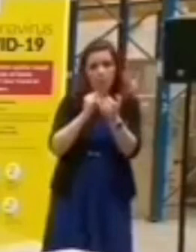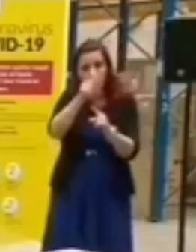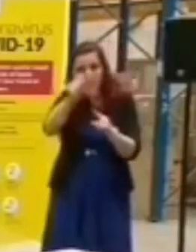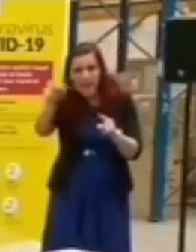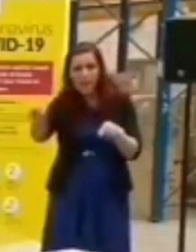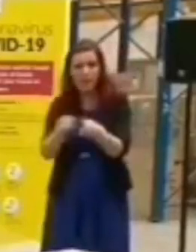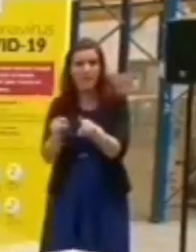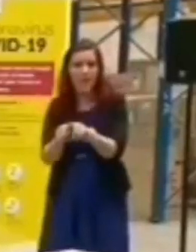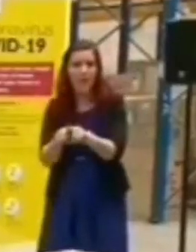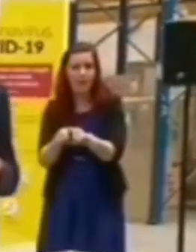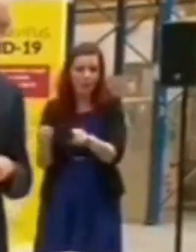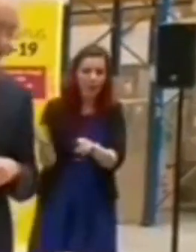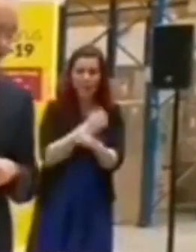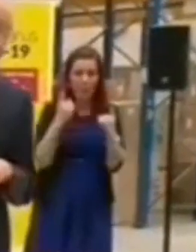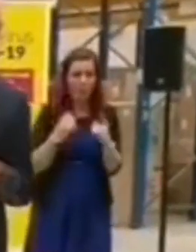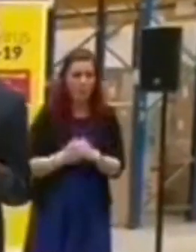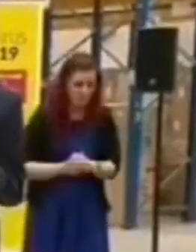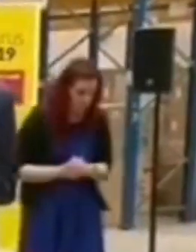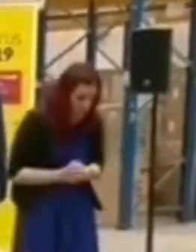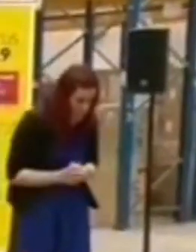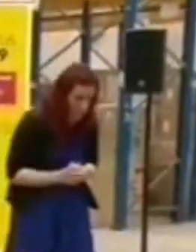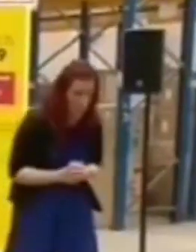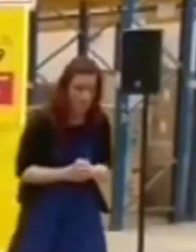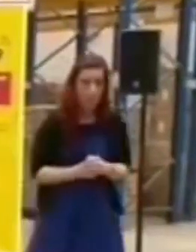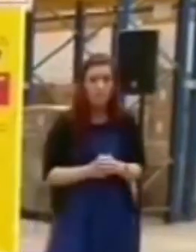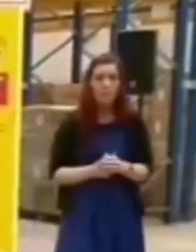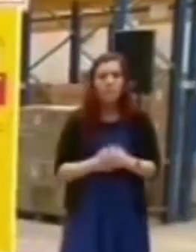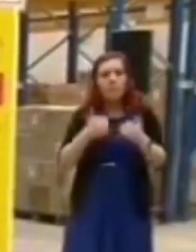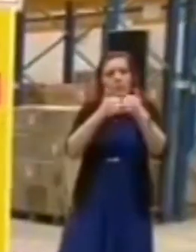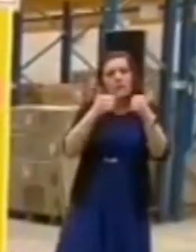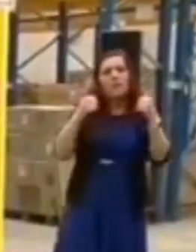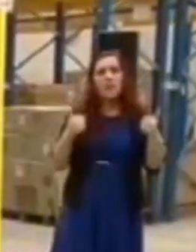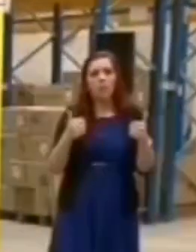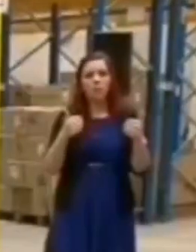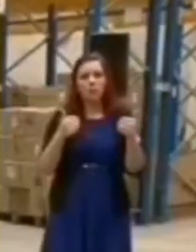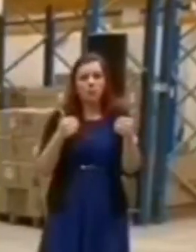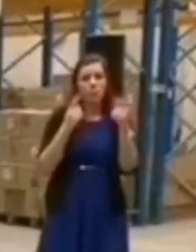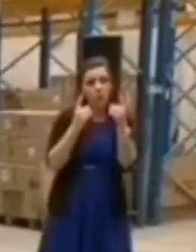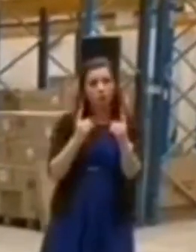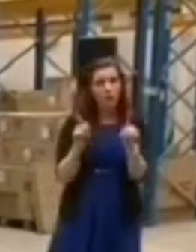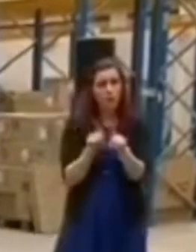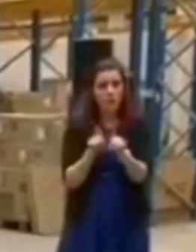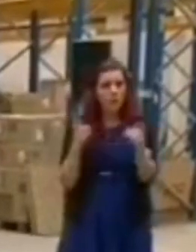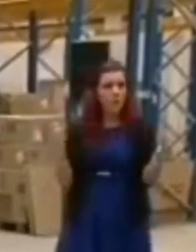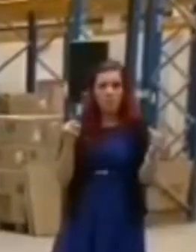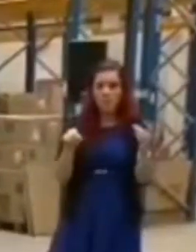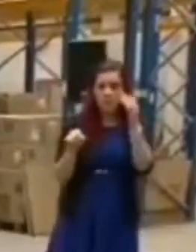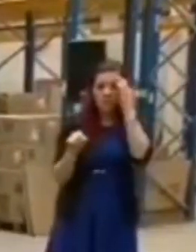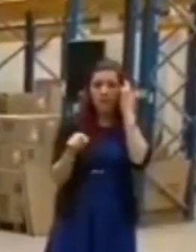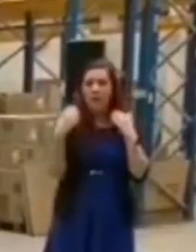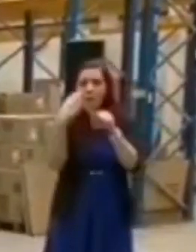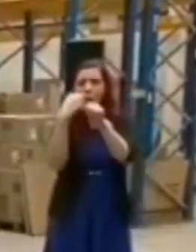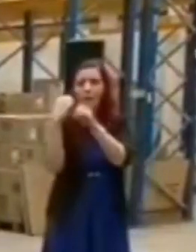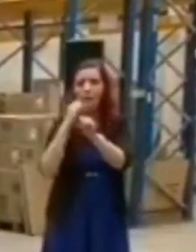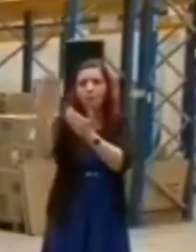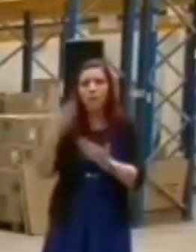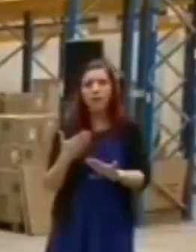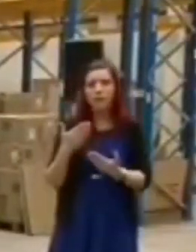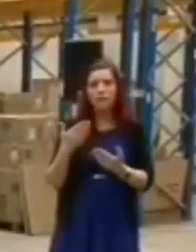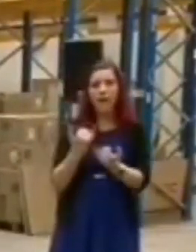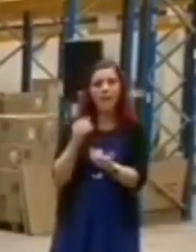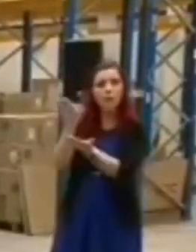trying to protect both. Then outside of that order that we talked about, there were some other products that were provided